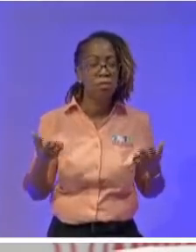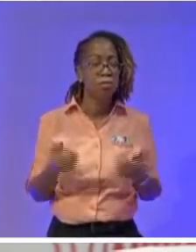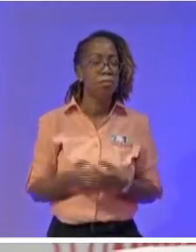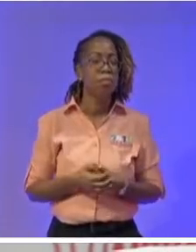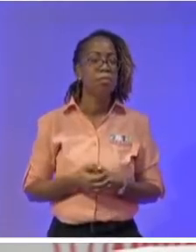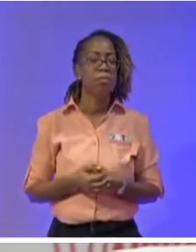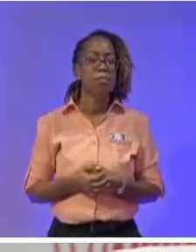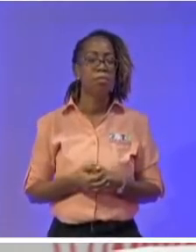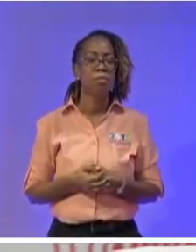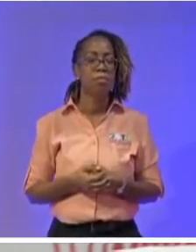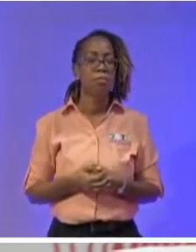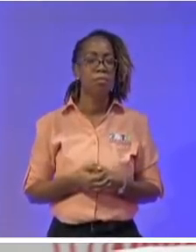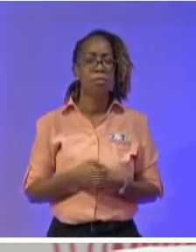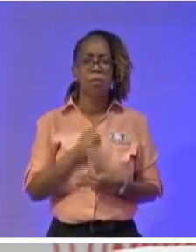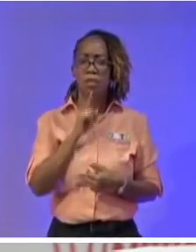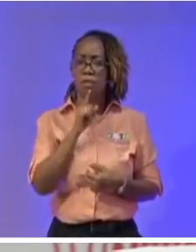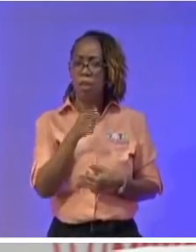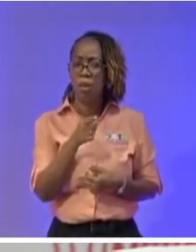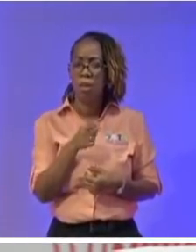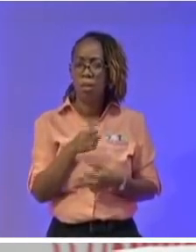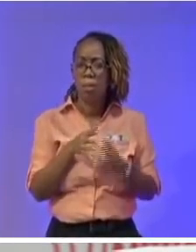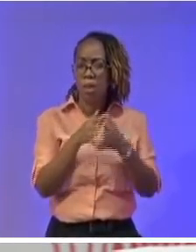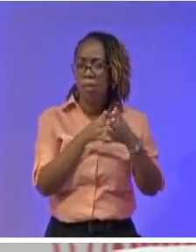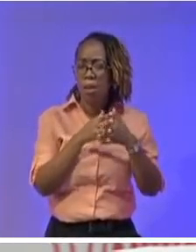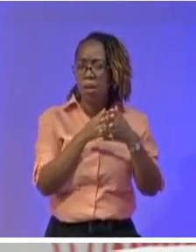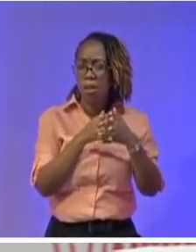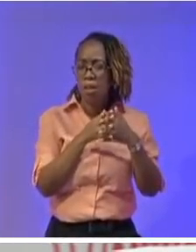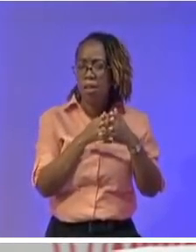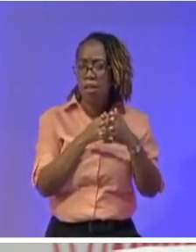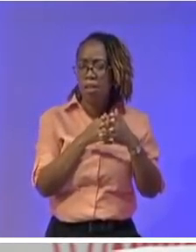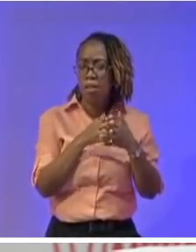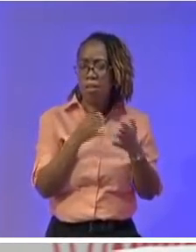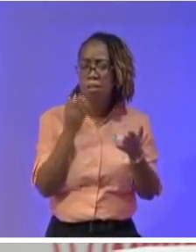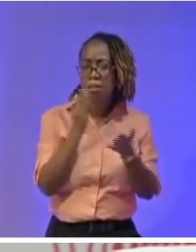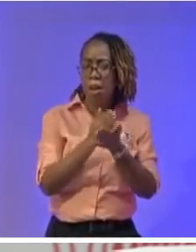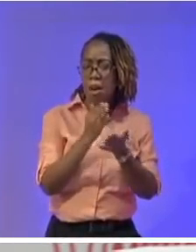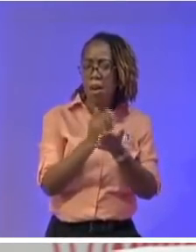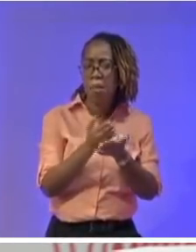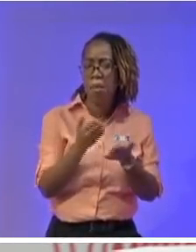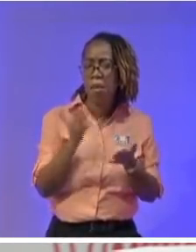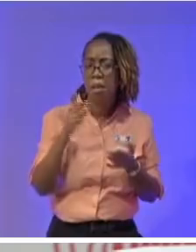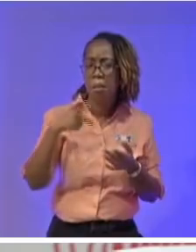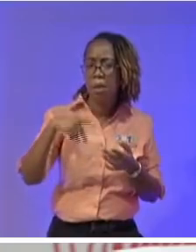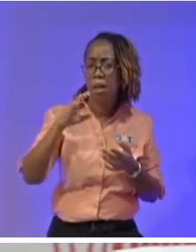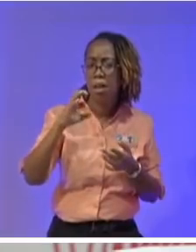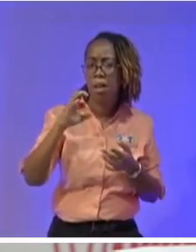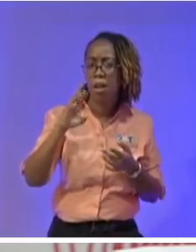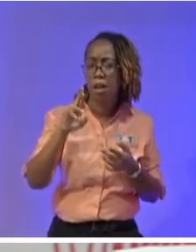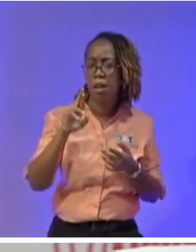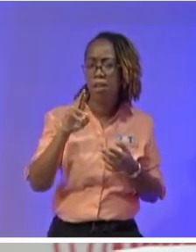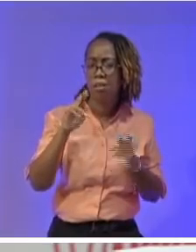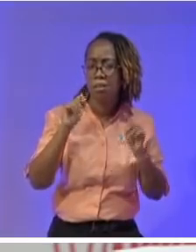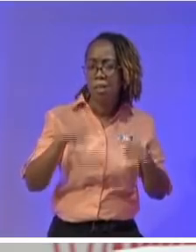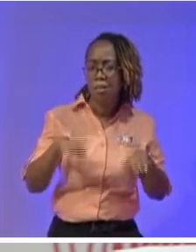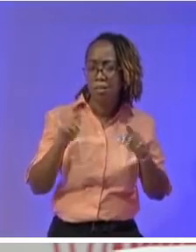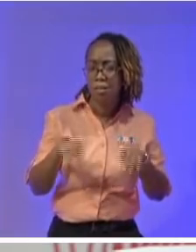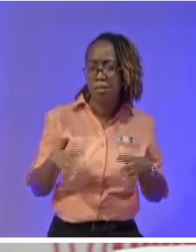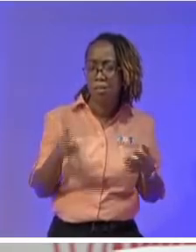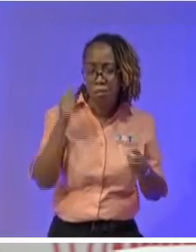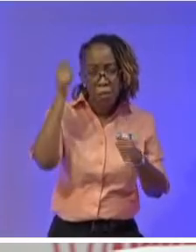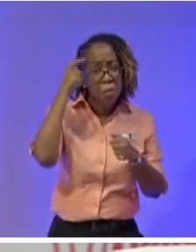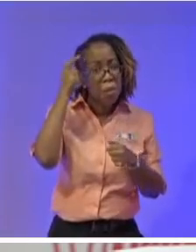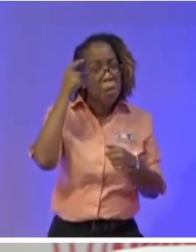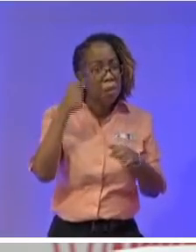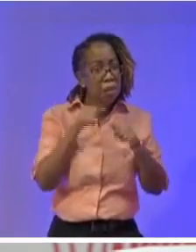requirements for entry into Trinidad and Tobago, it remains the same. They require 72 hour PCR 72 hours prior to entry, and